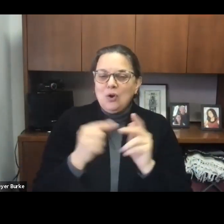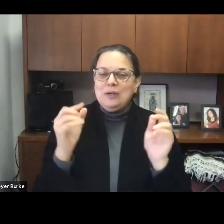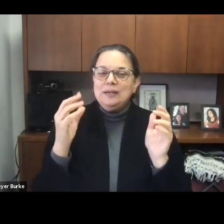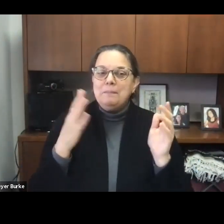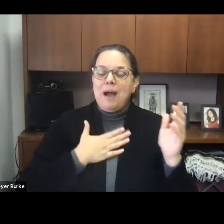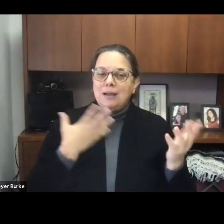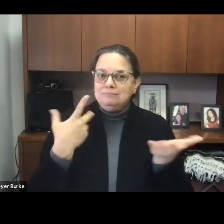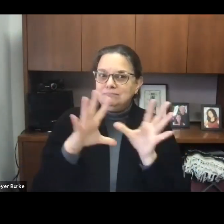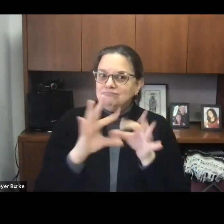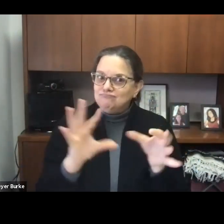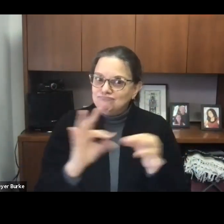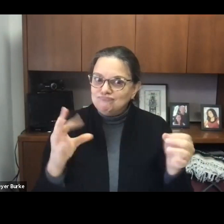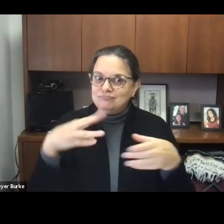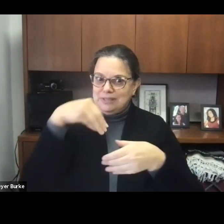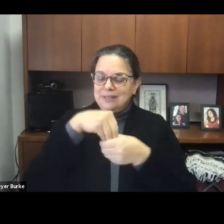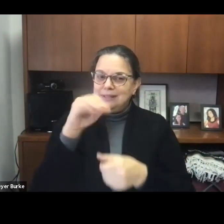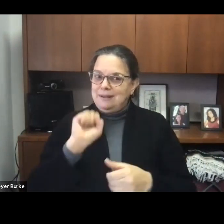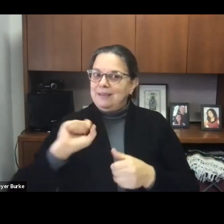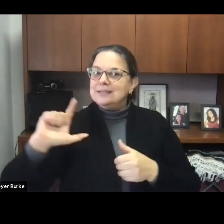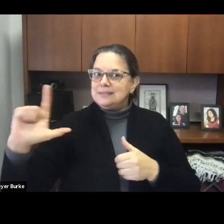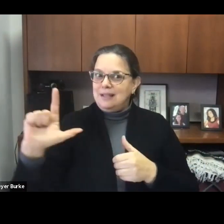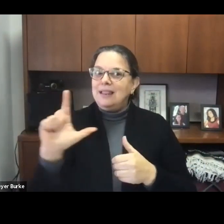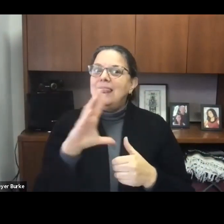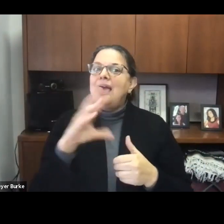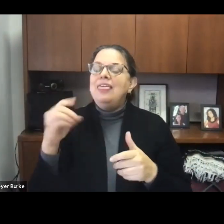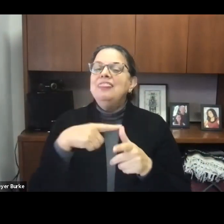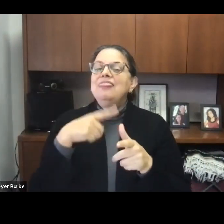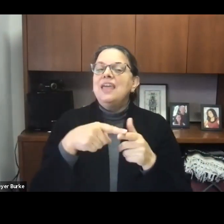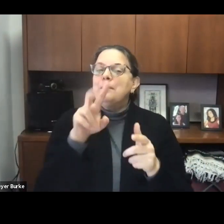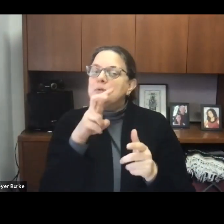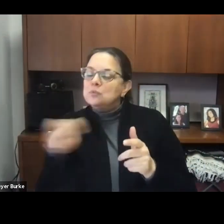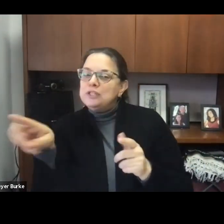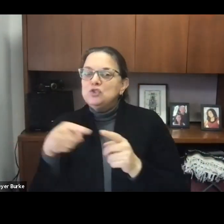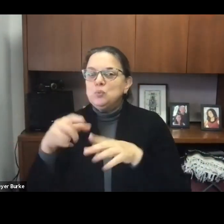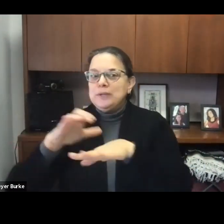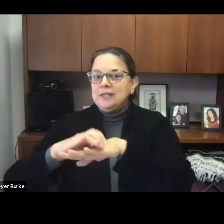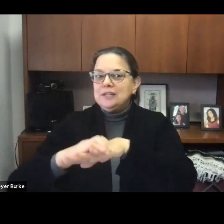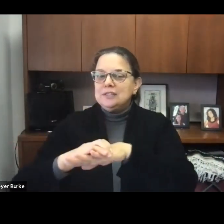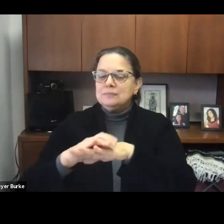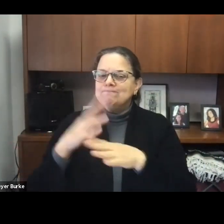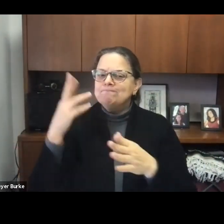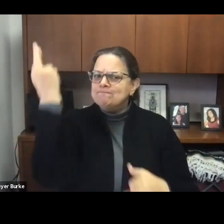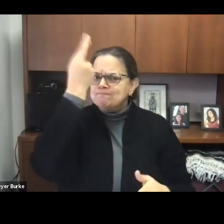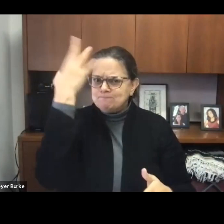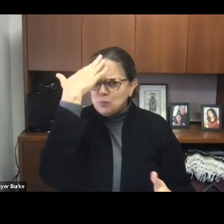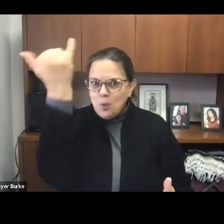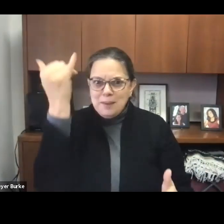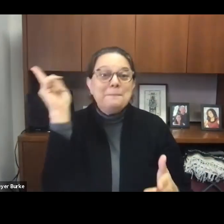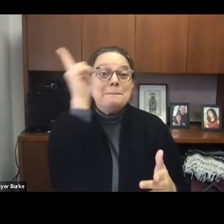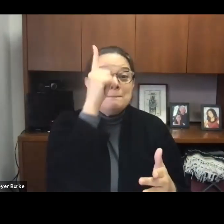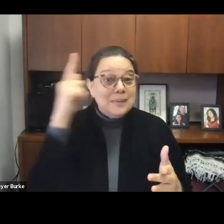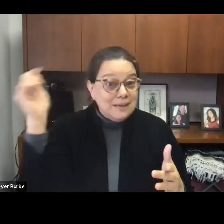today. I want to start my talk in ASL, and then I will transition